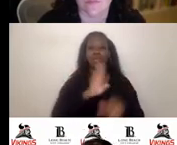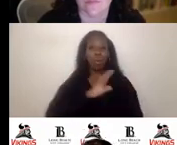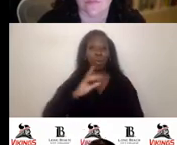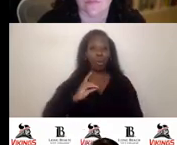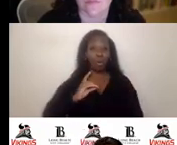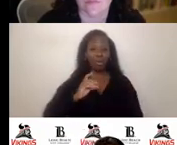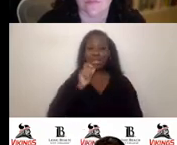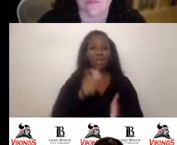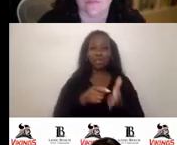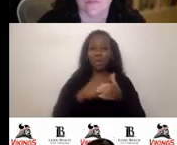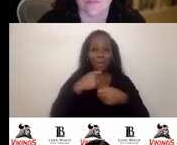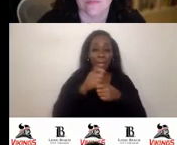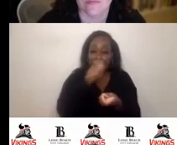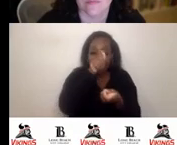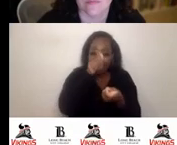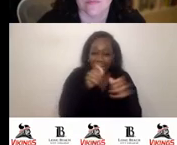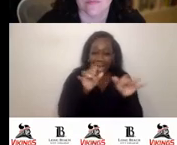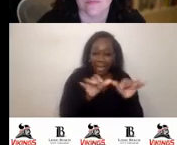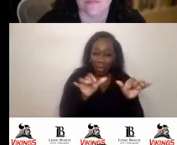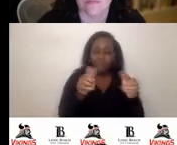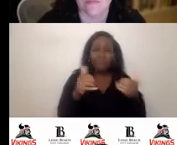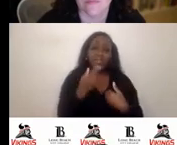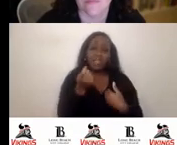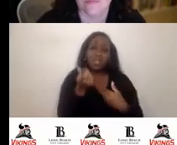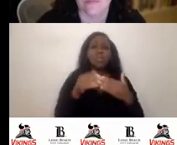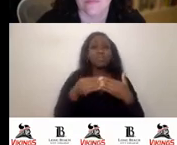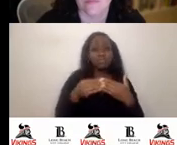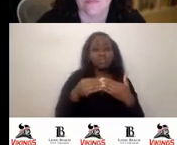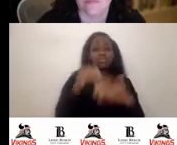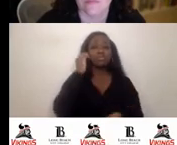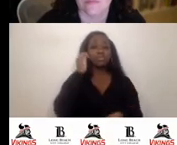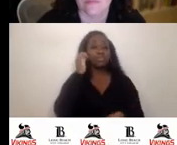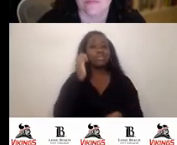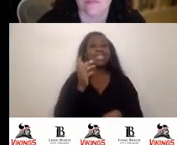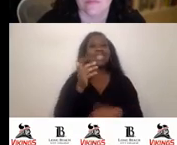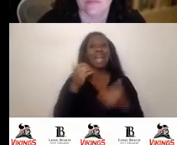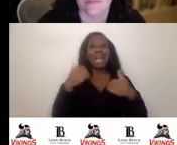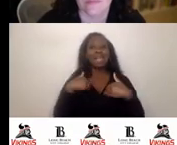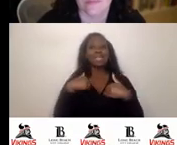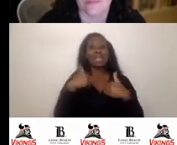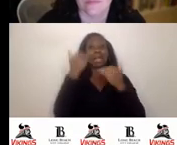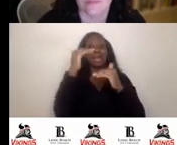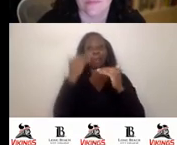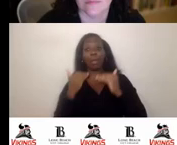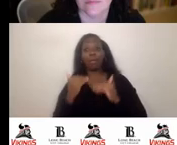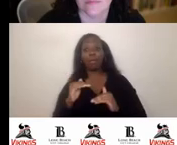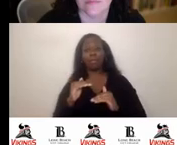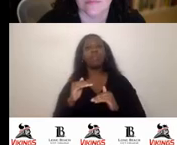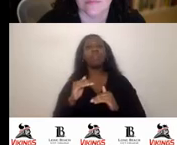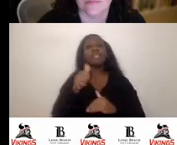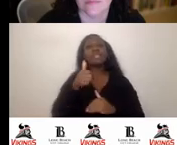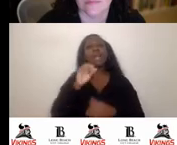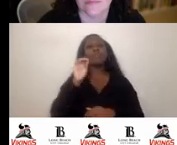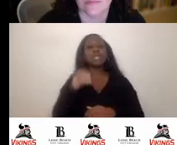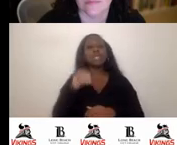exactly equal size. They have some room, which is a total plan deviation of 10%, which they're allowed to have for their